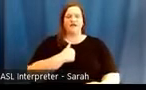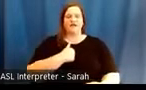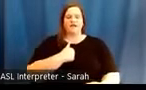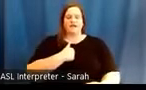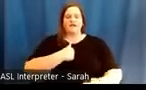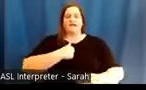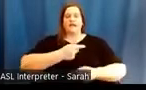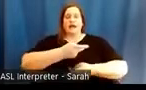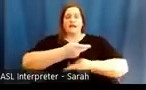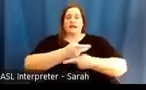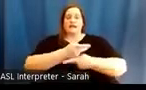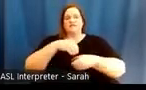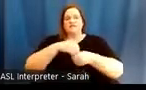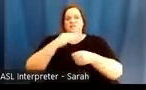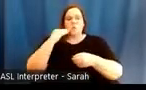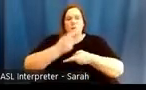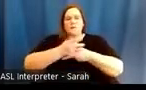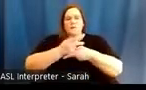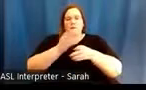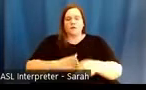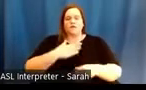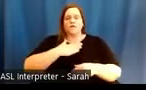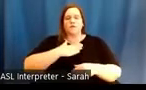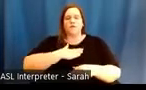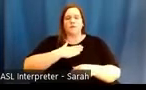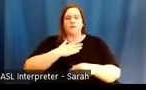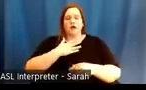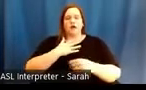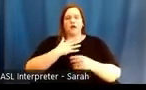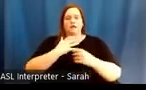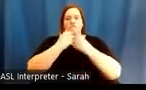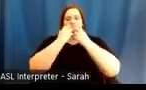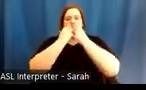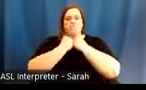caretaker, in-home caretaker for my significant other.